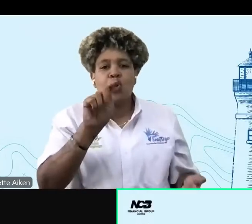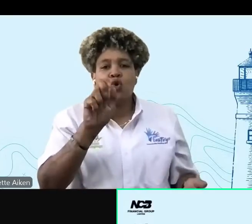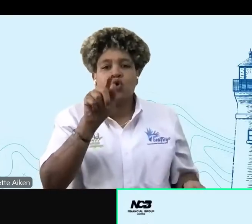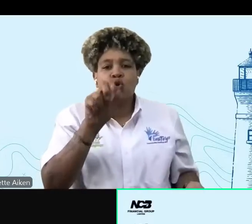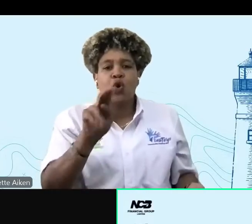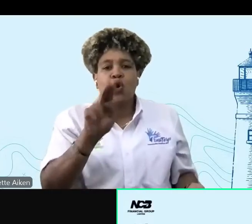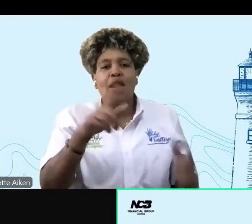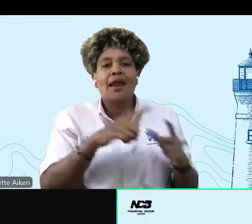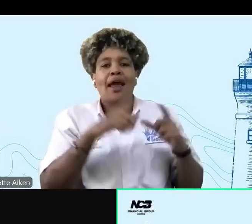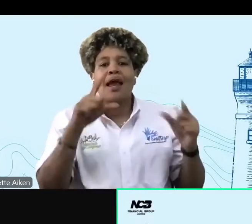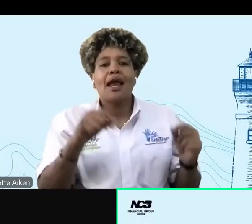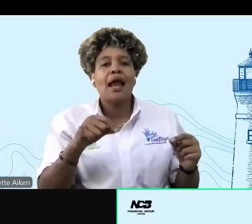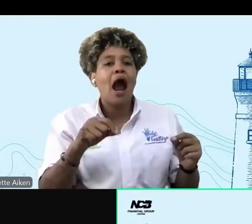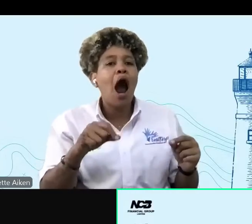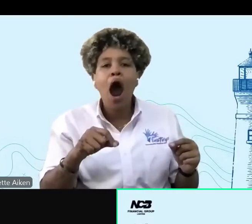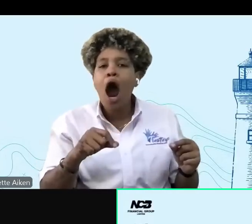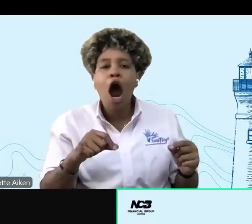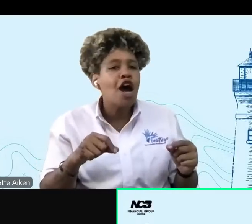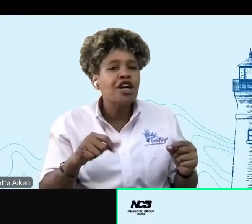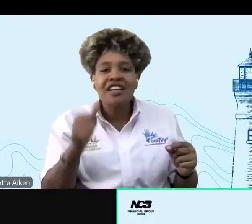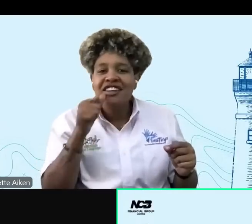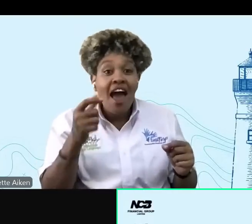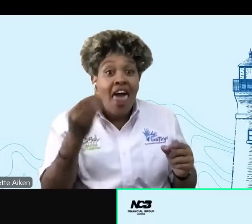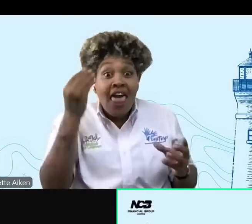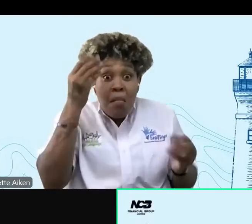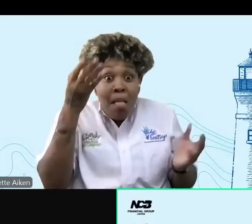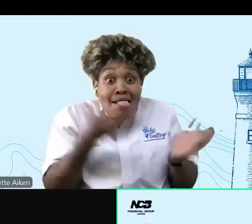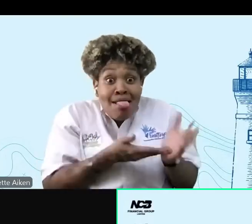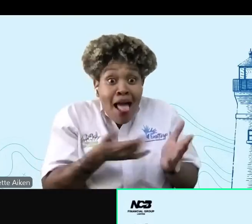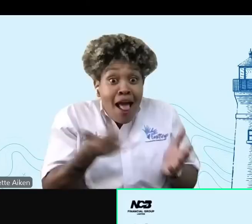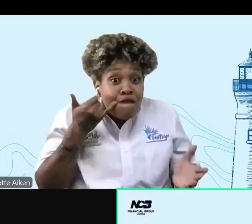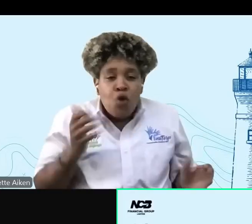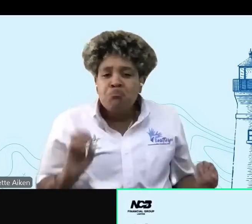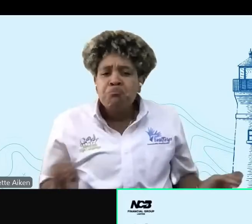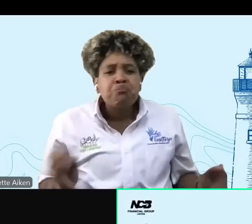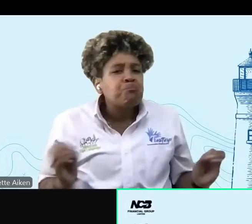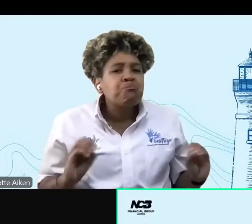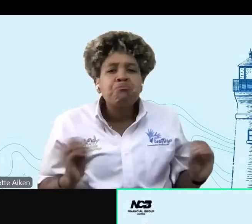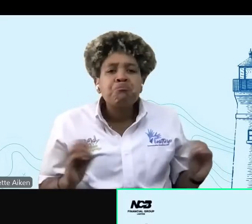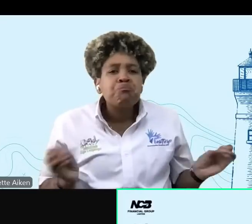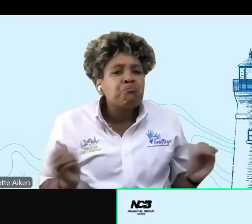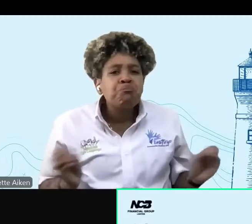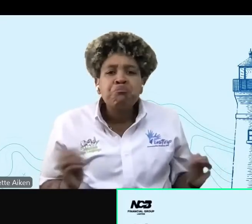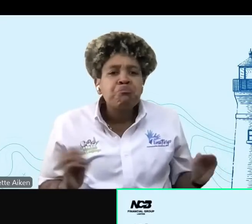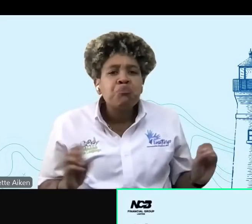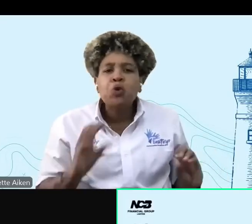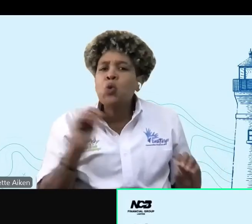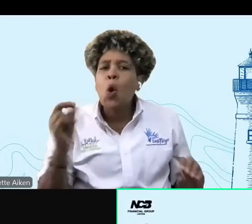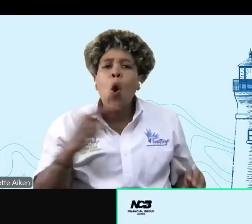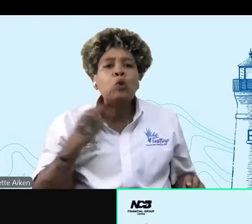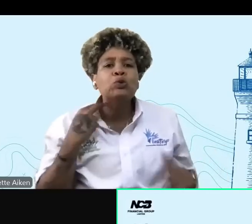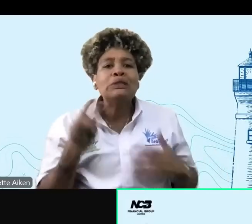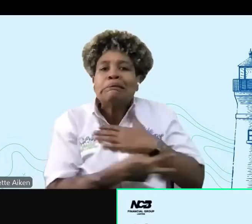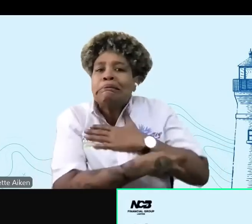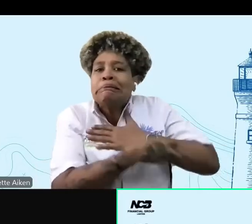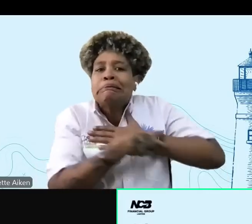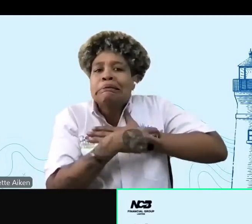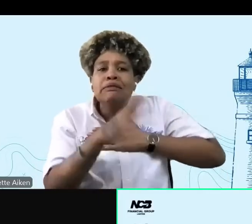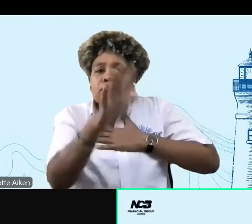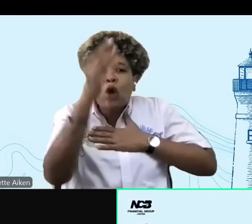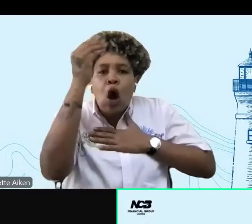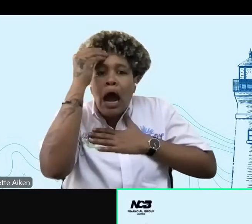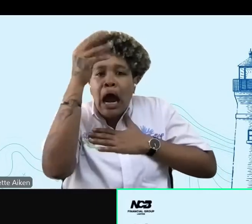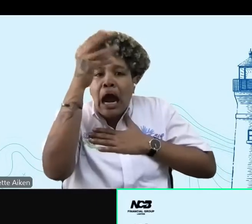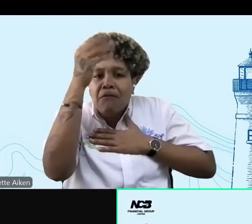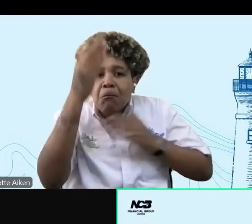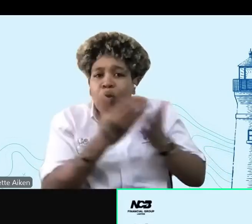your card detail is nowhere near any machine. There's no risk of any sort of swiping issues